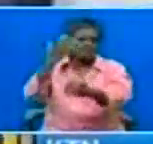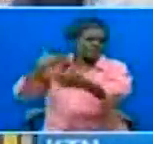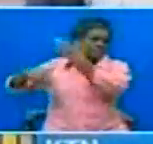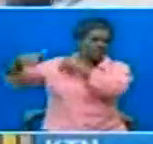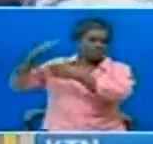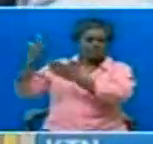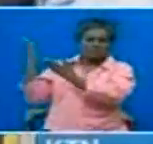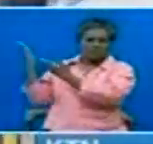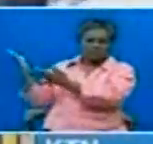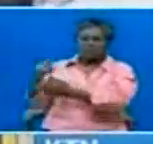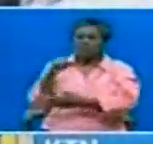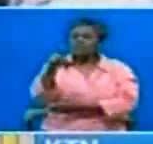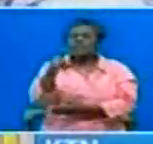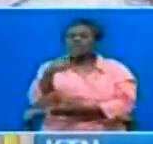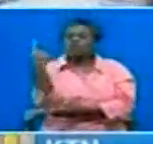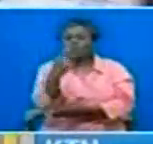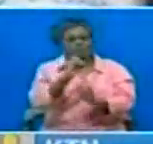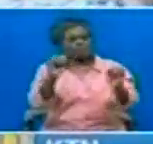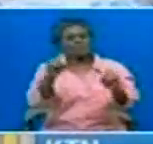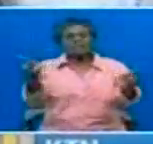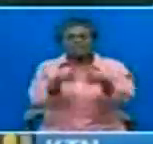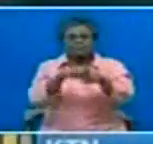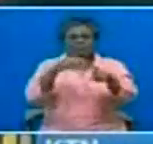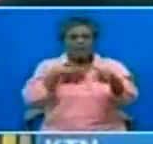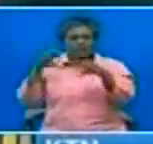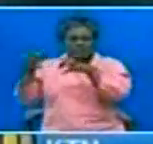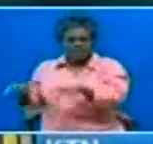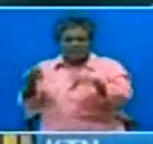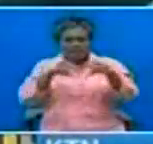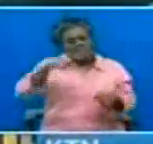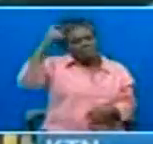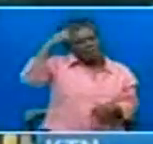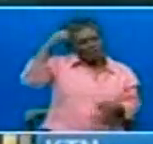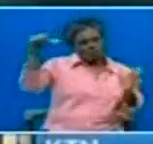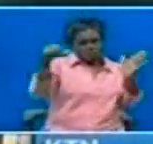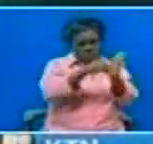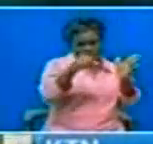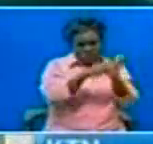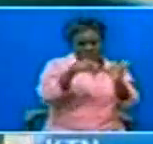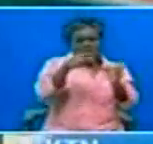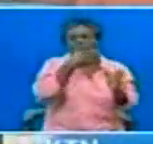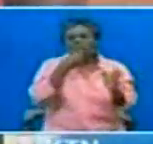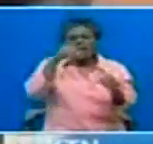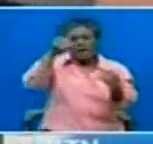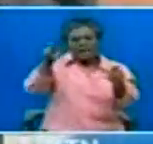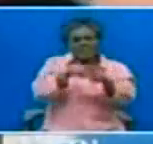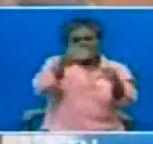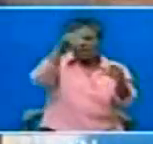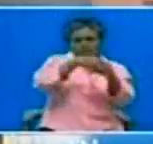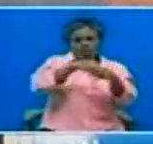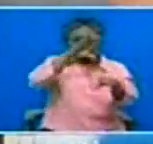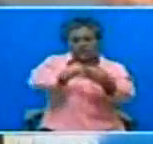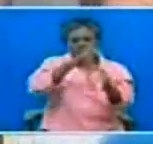You see, she's not just a widow, but she also suffers from a mental problem. A fact that her brothers-in-law took advantage of